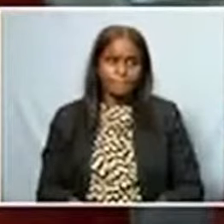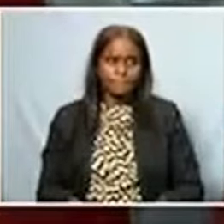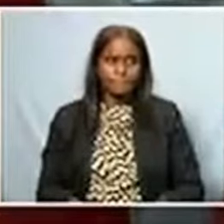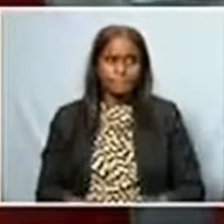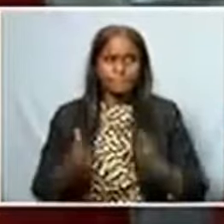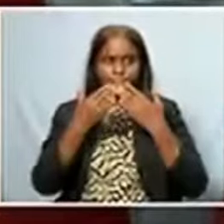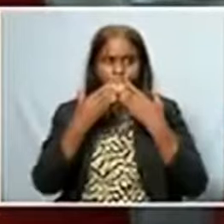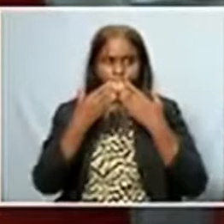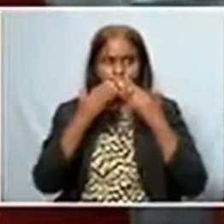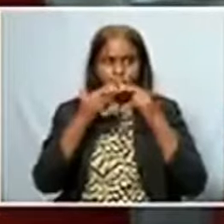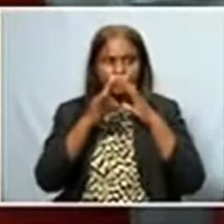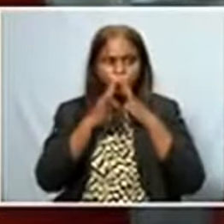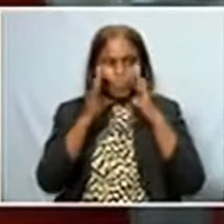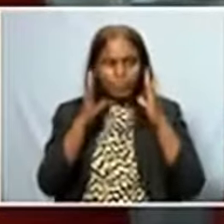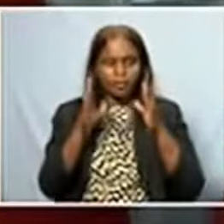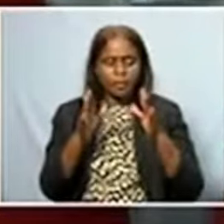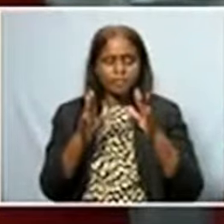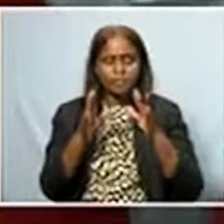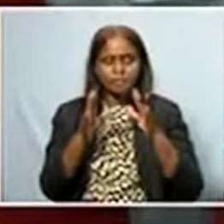Thank you very much,